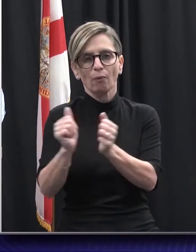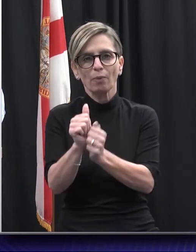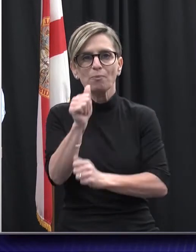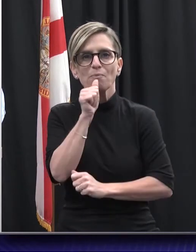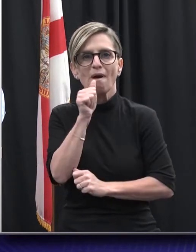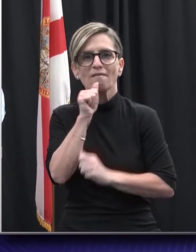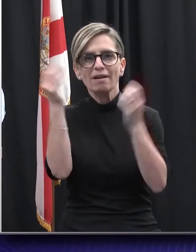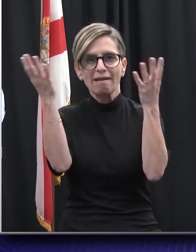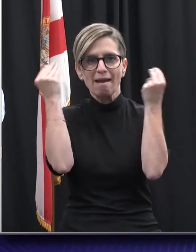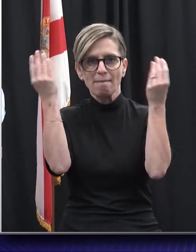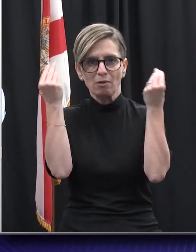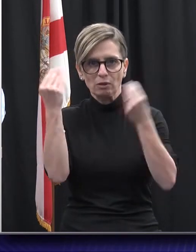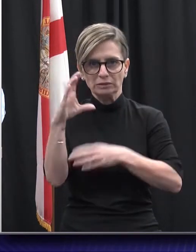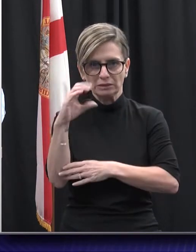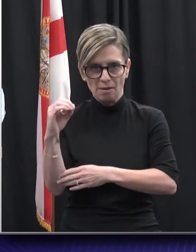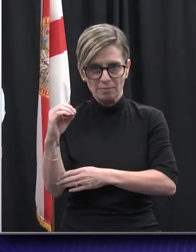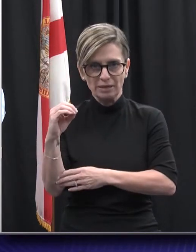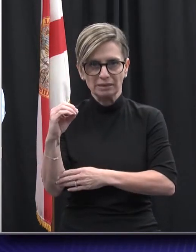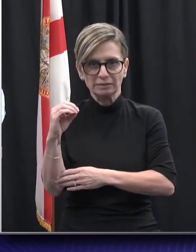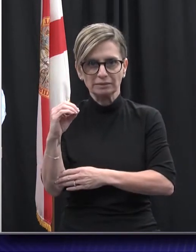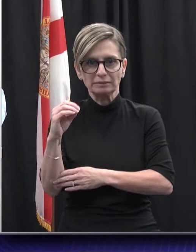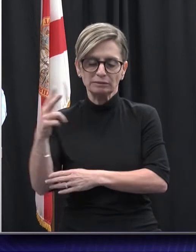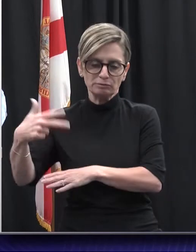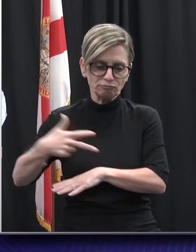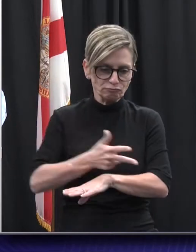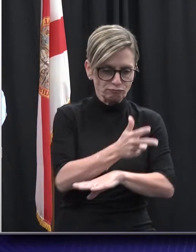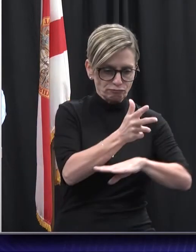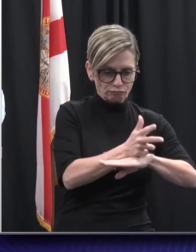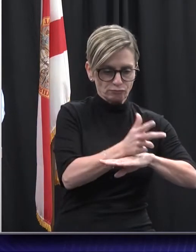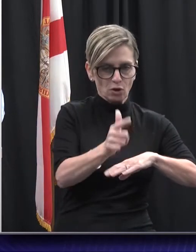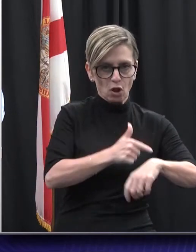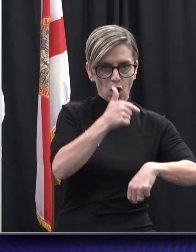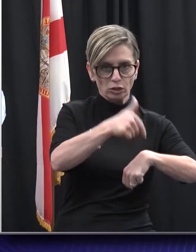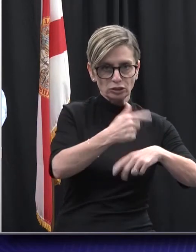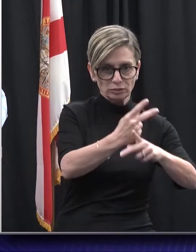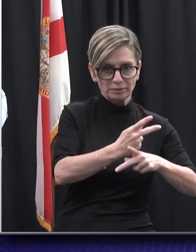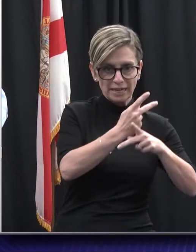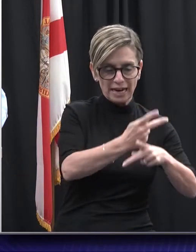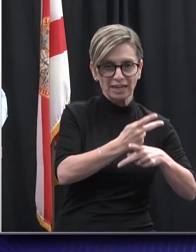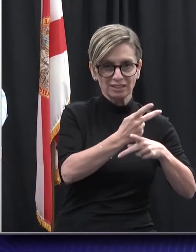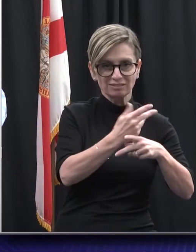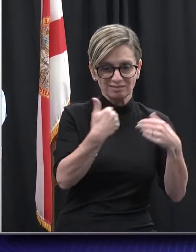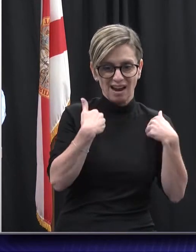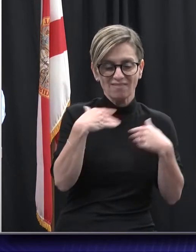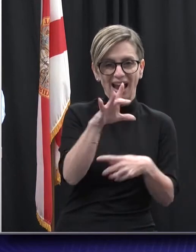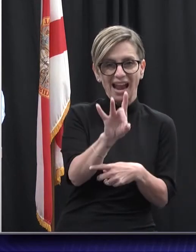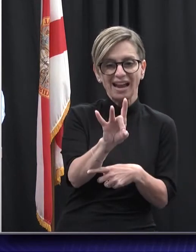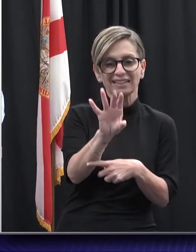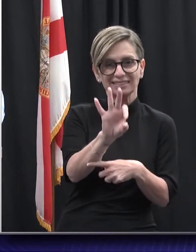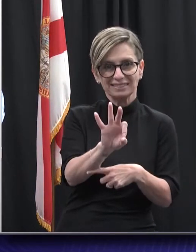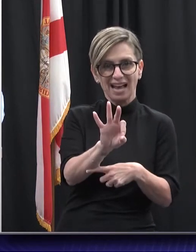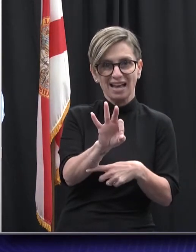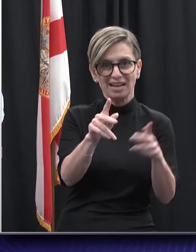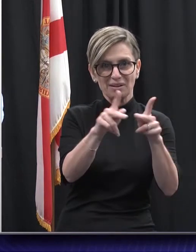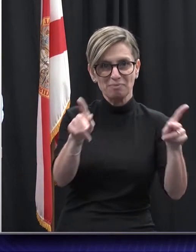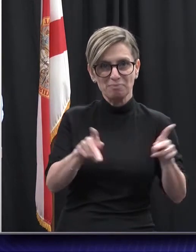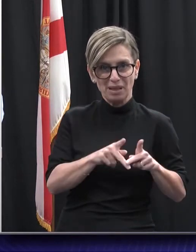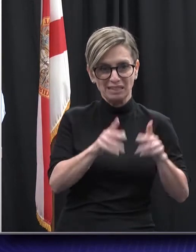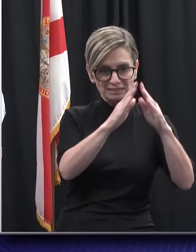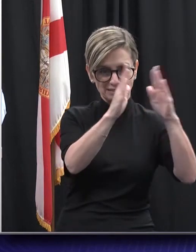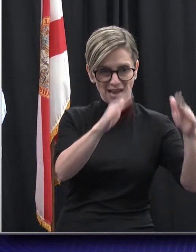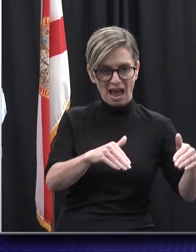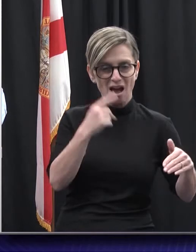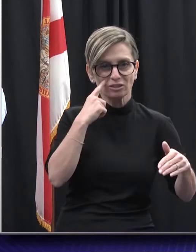also go out to the long-term care facilities. So in St. Lucie County, there are 89 of them to help give